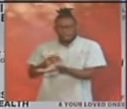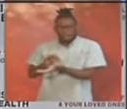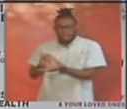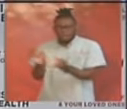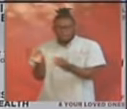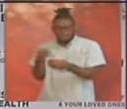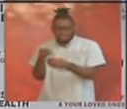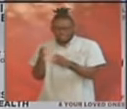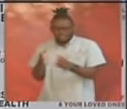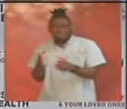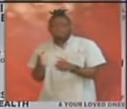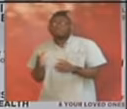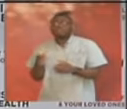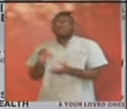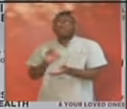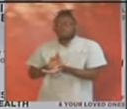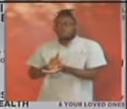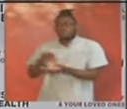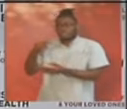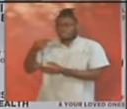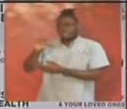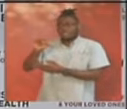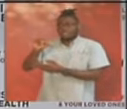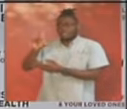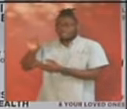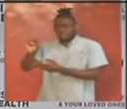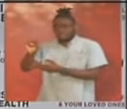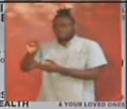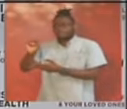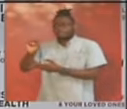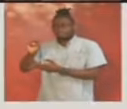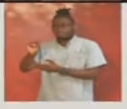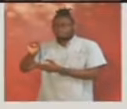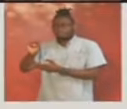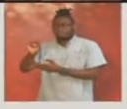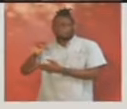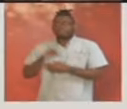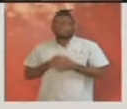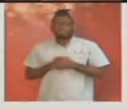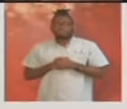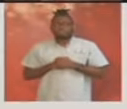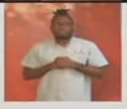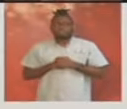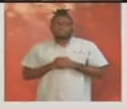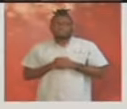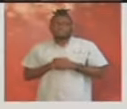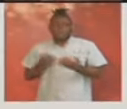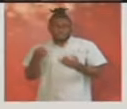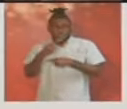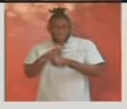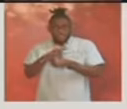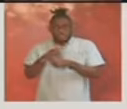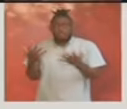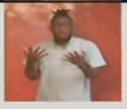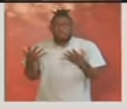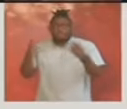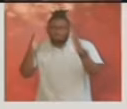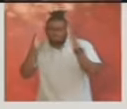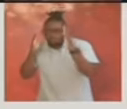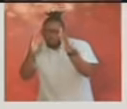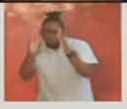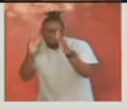Avery Hines, Technical Director of Epidemiology at the Ministry of Health. And today we focus on Tobago. And so